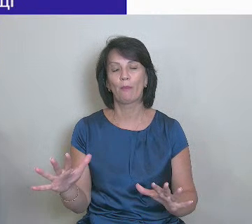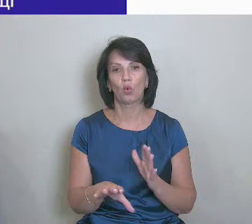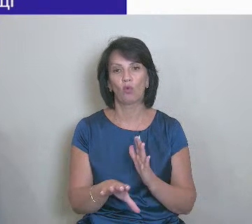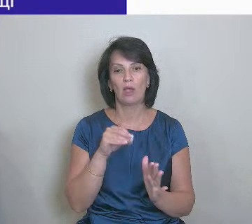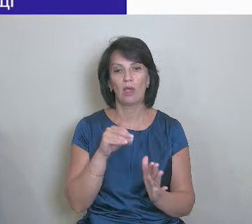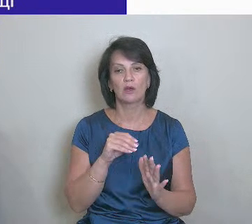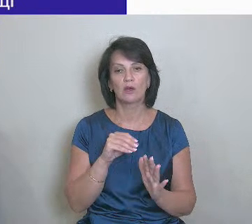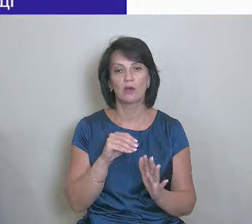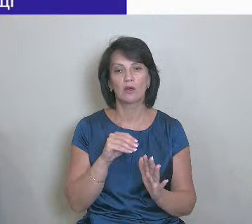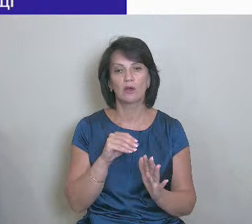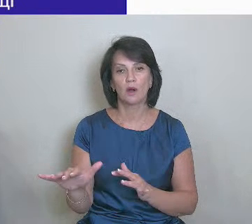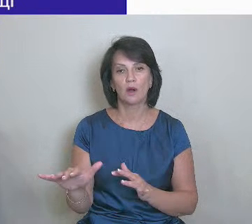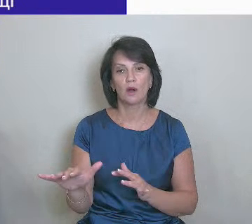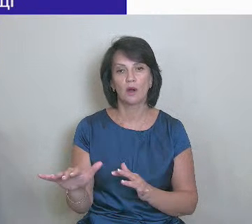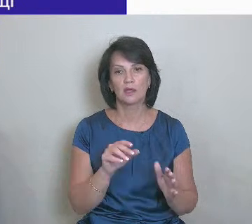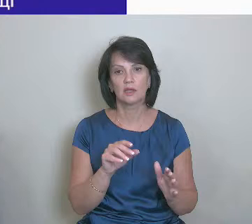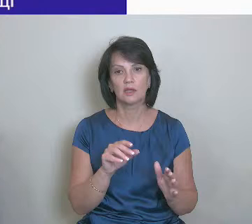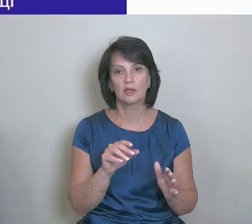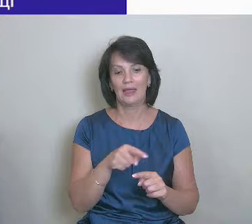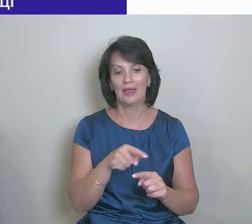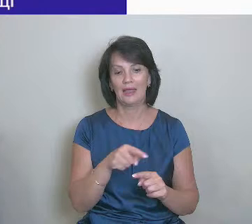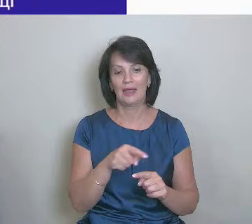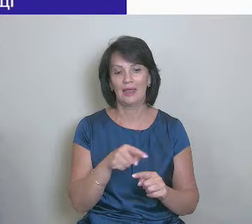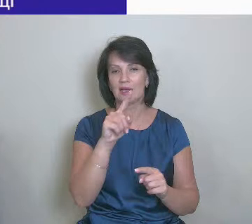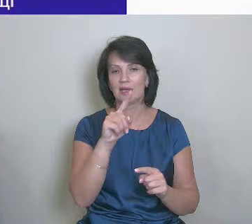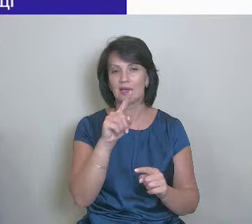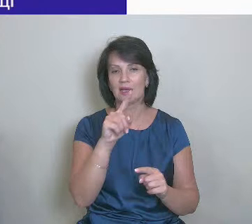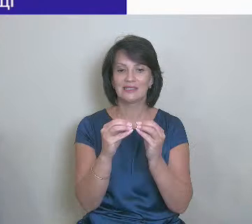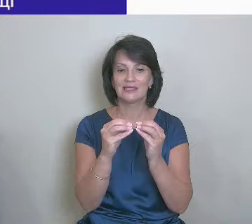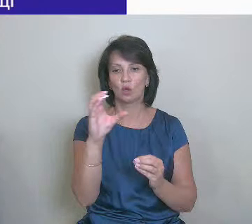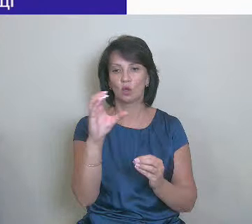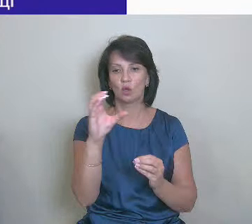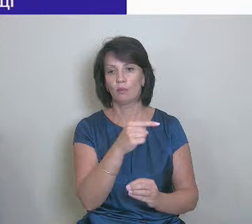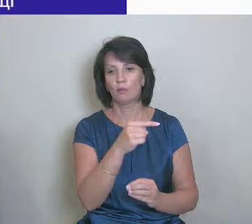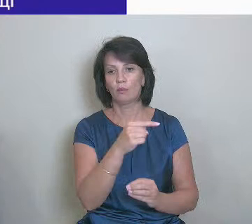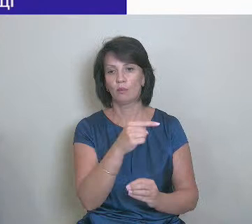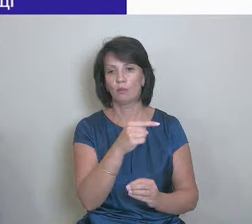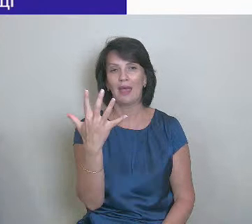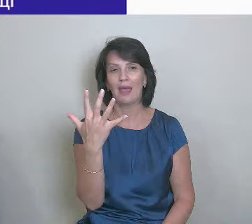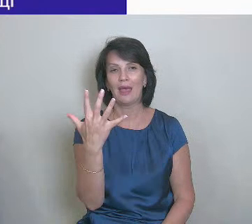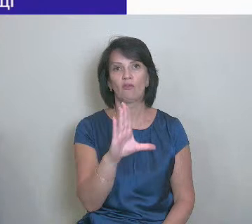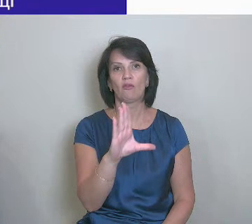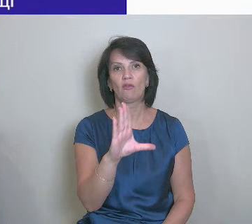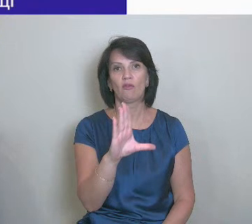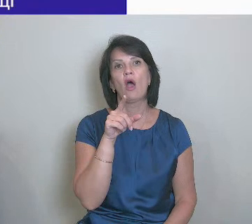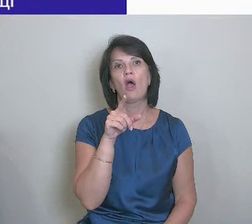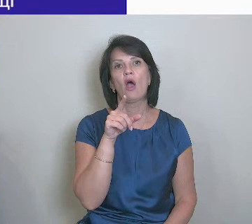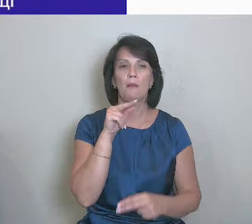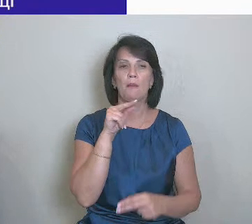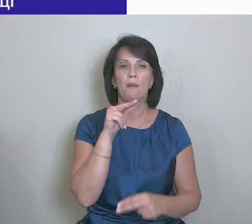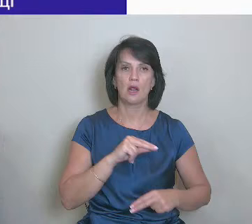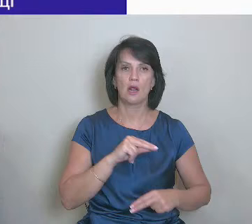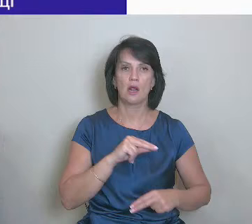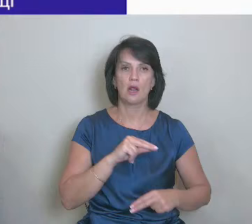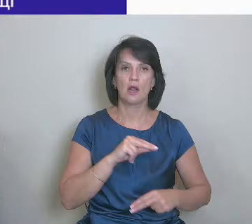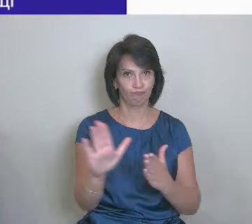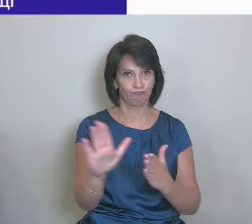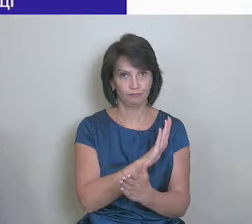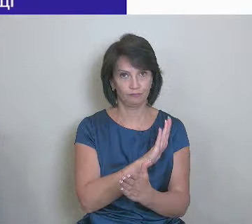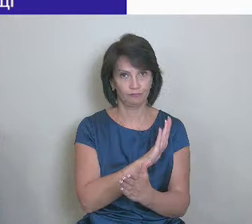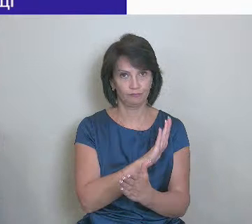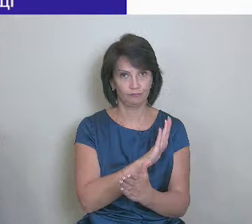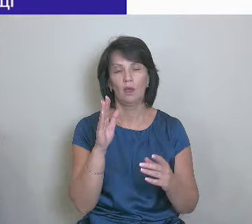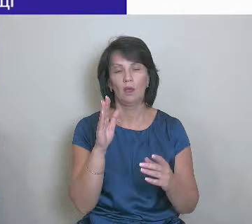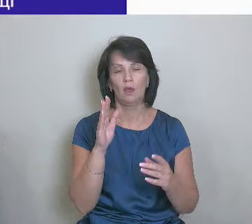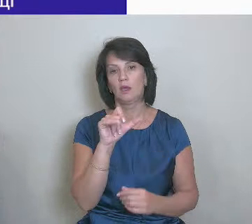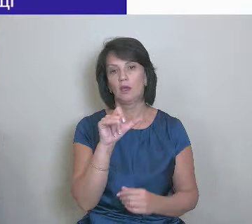the day the election process is launched. This period, August 10 until September